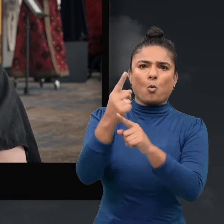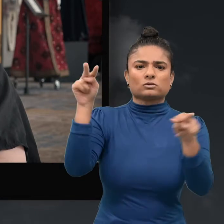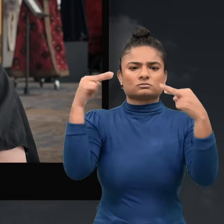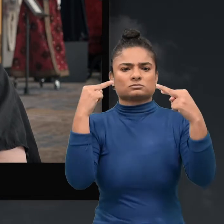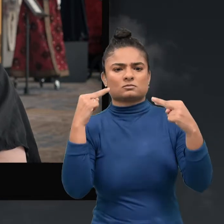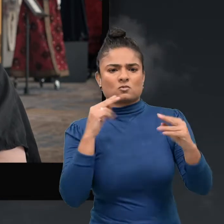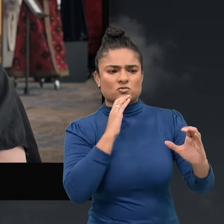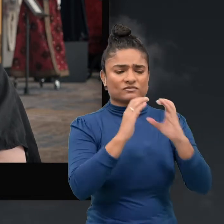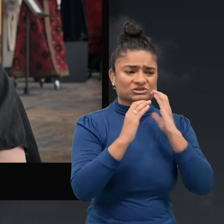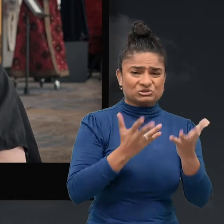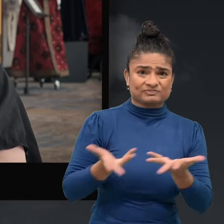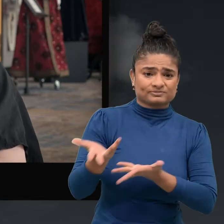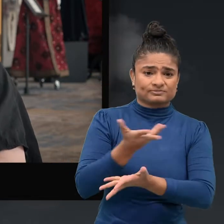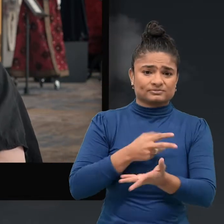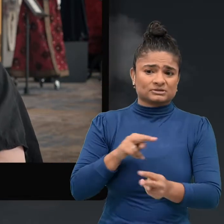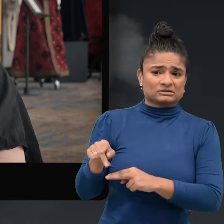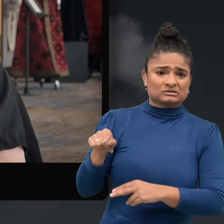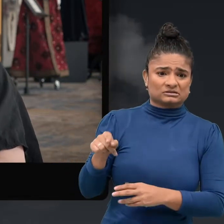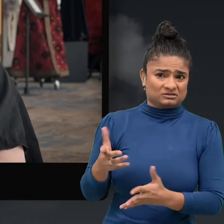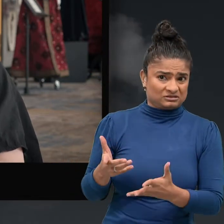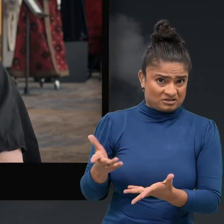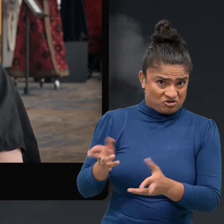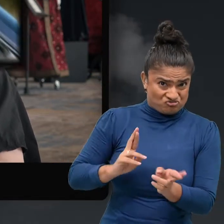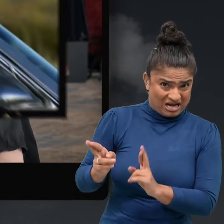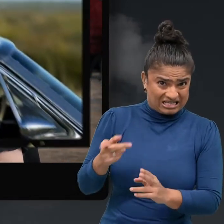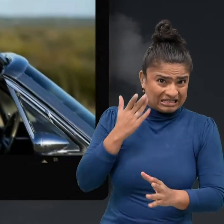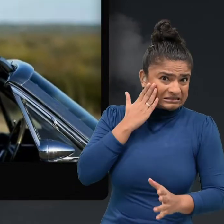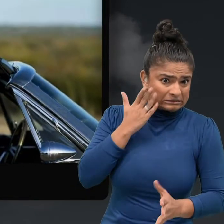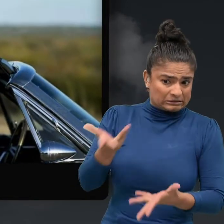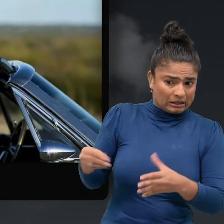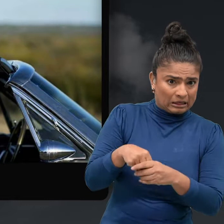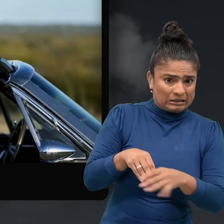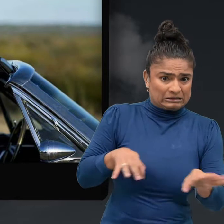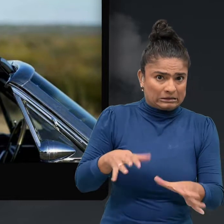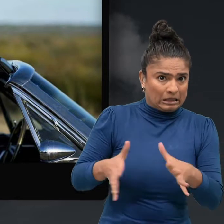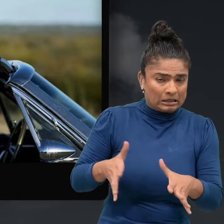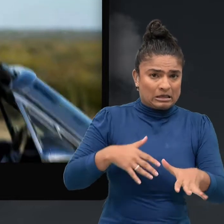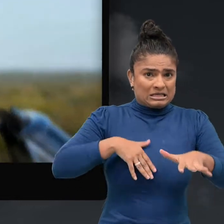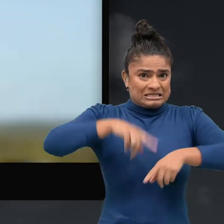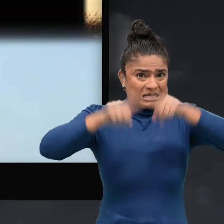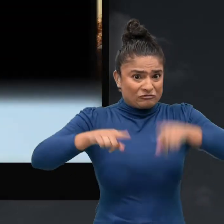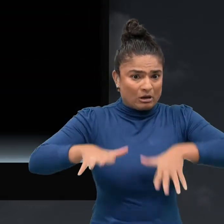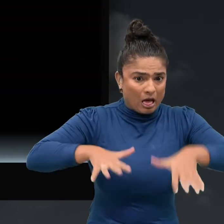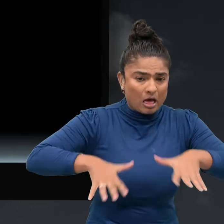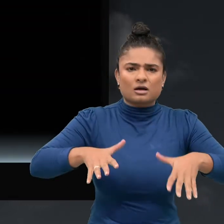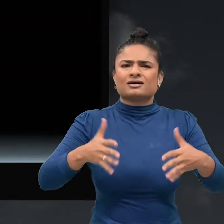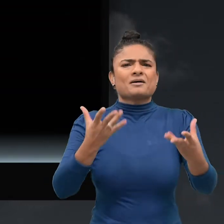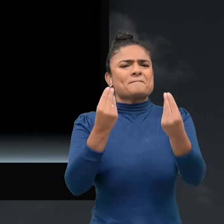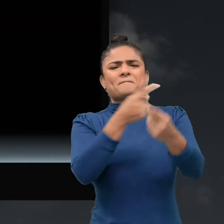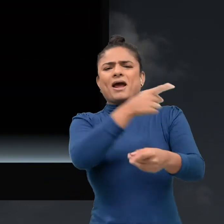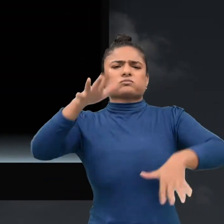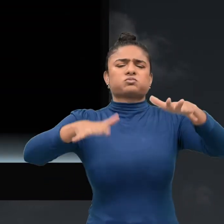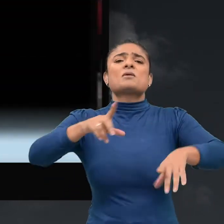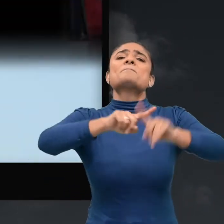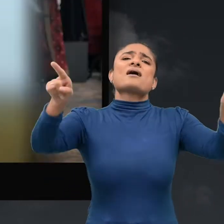and, there was always I'm sure there was always that conversation. Are we ready for like big change? Are we ready to be